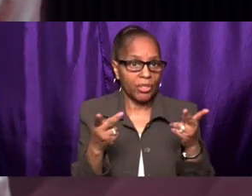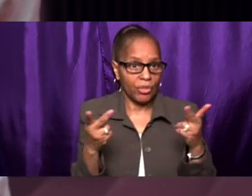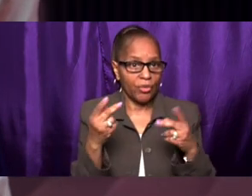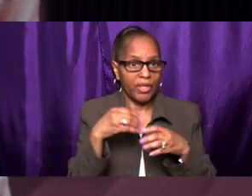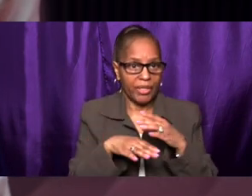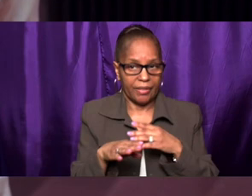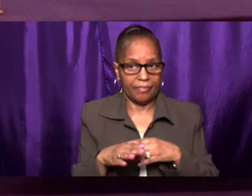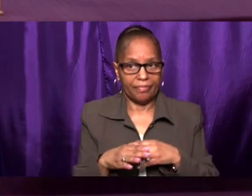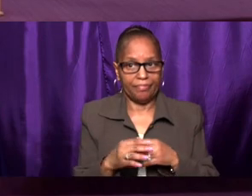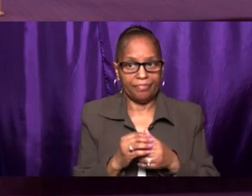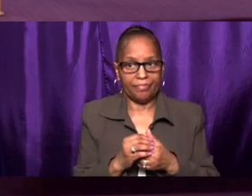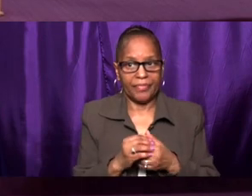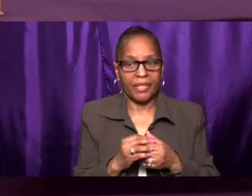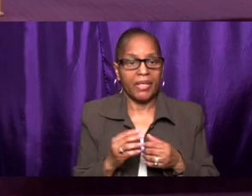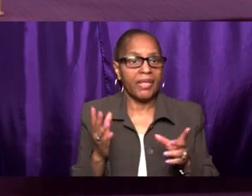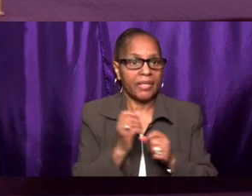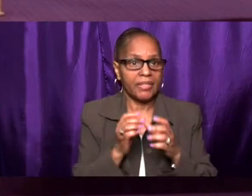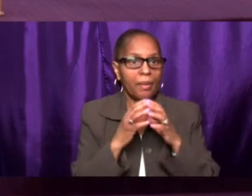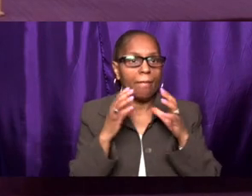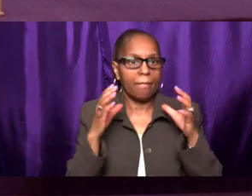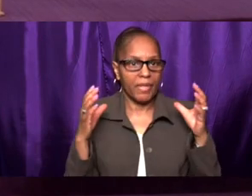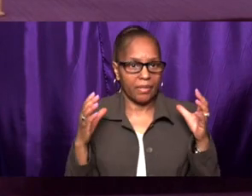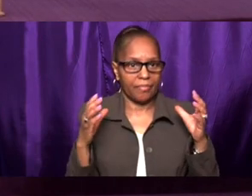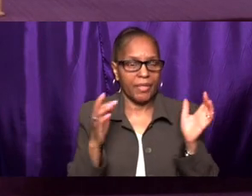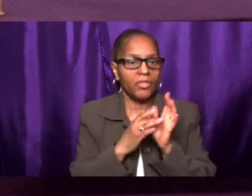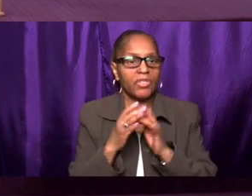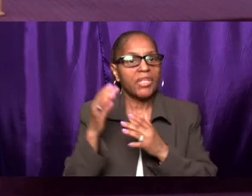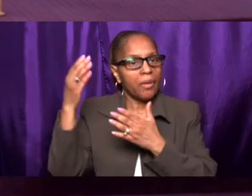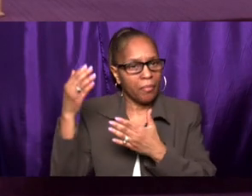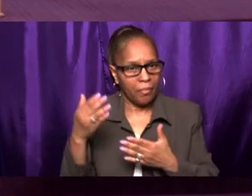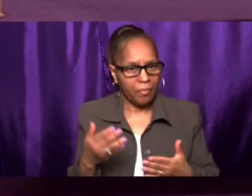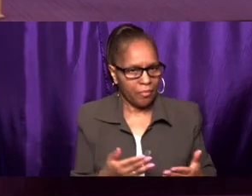It morphs. He said, bring him to me.